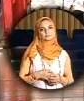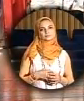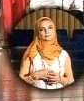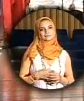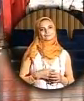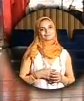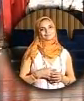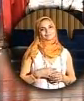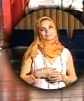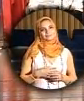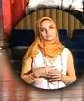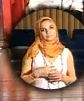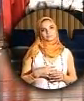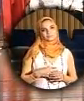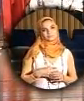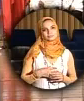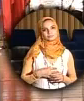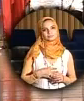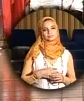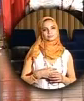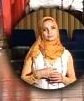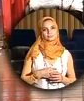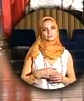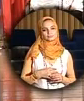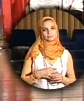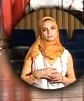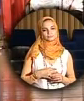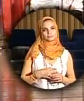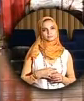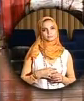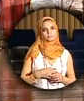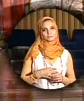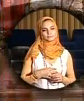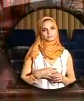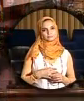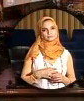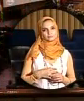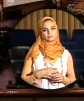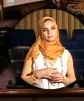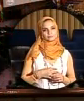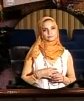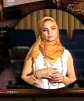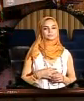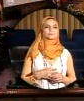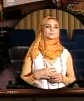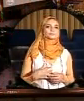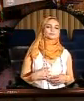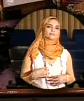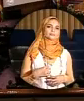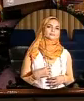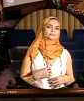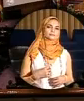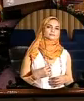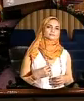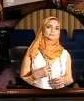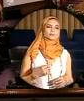wal-Aman. For many of these people who I was fortunate enough to get to meet, genuine empowerment, like